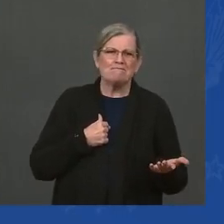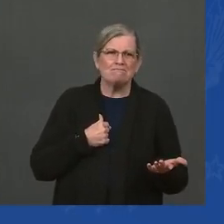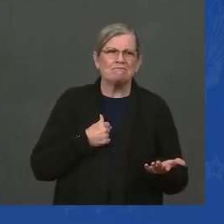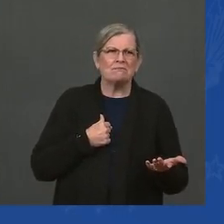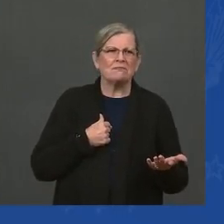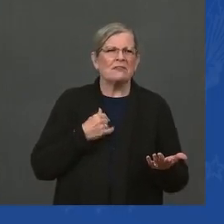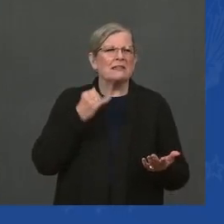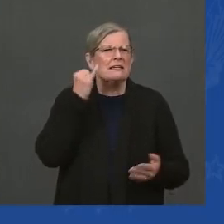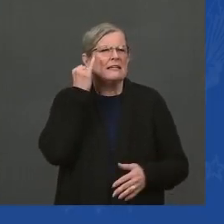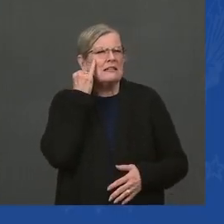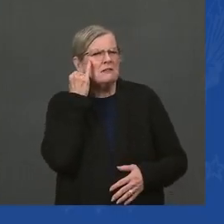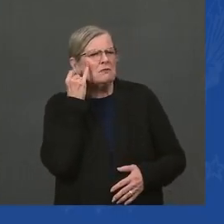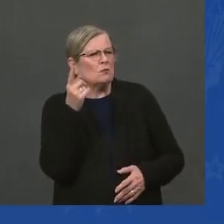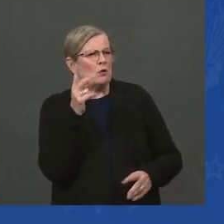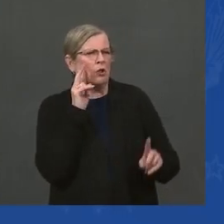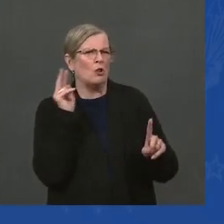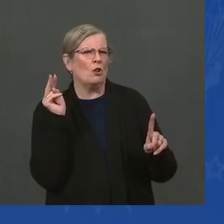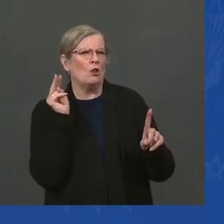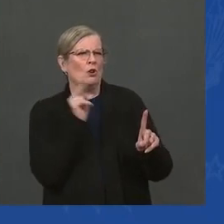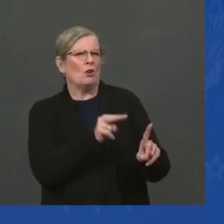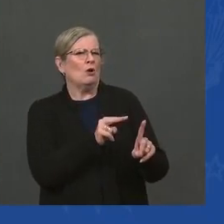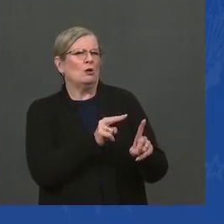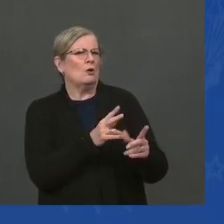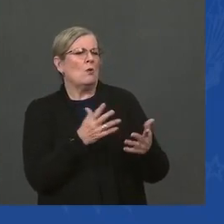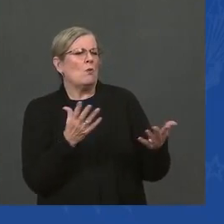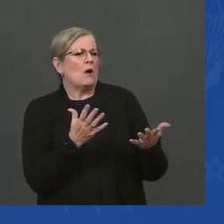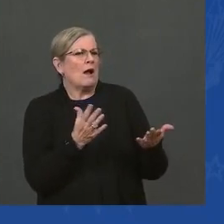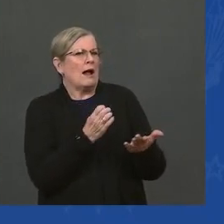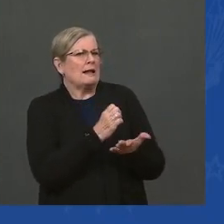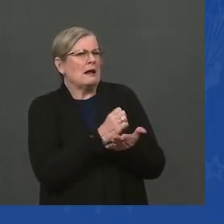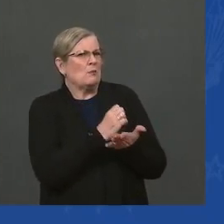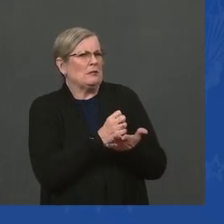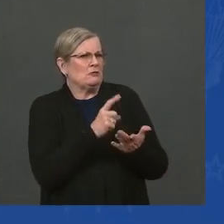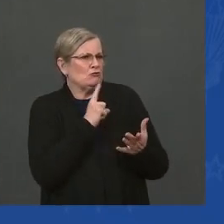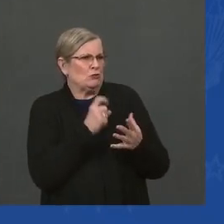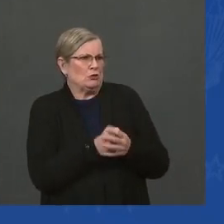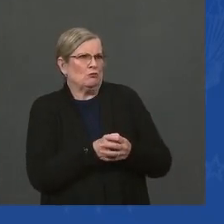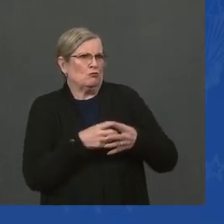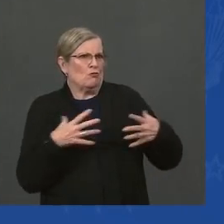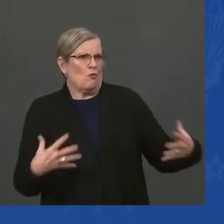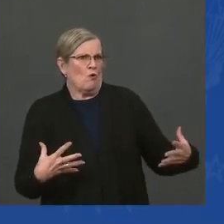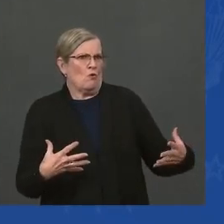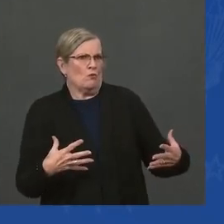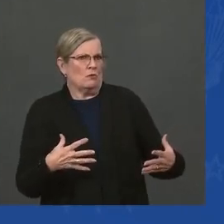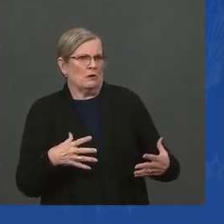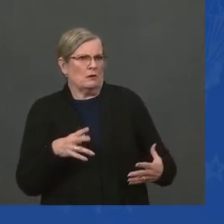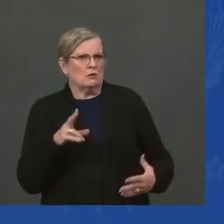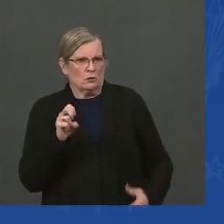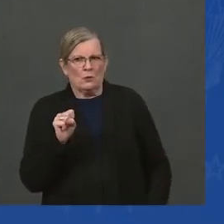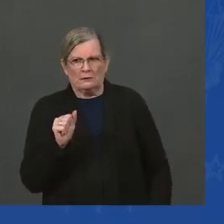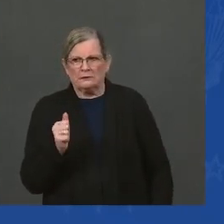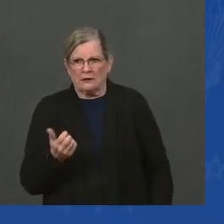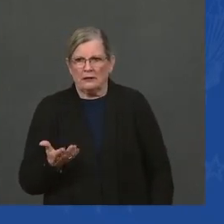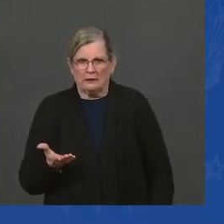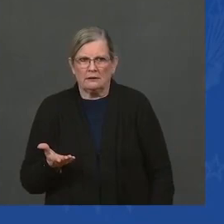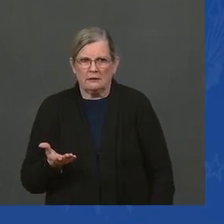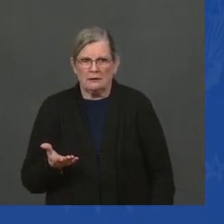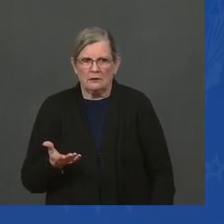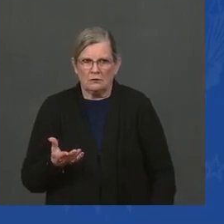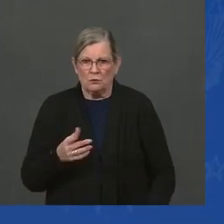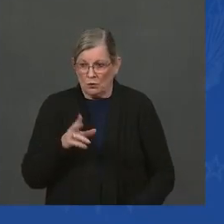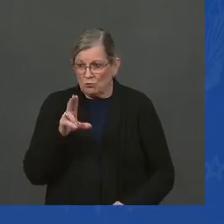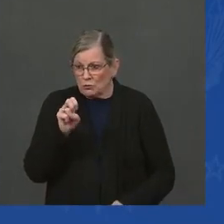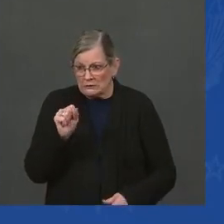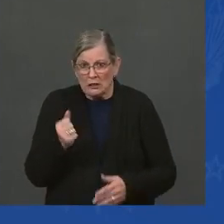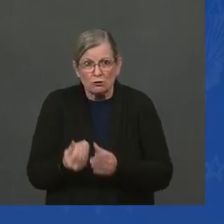economy is growing, the United States. It's growing. It has problems,